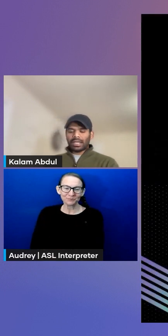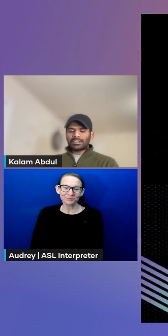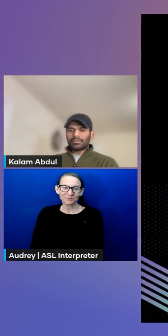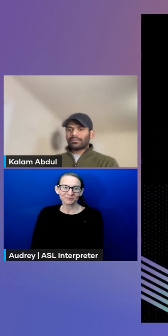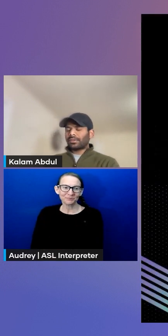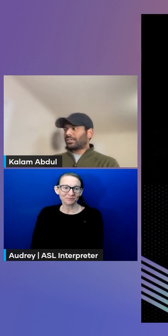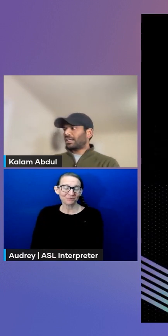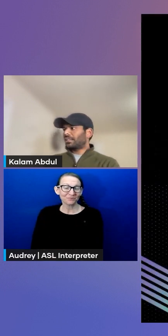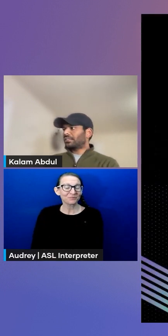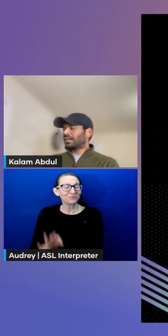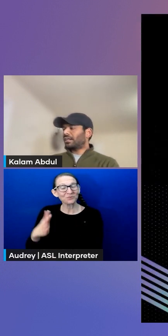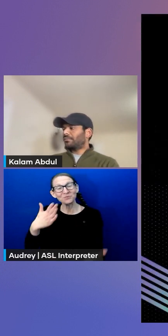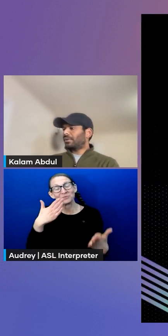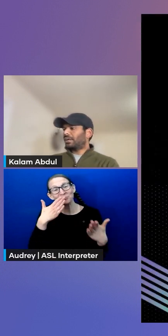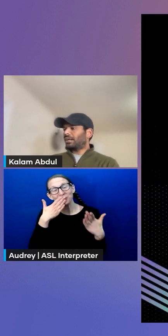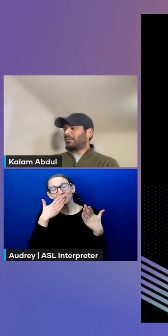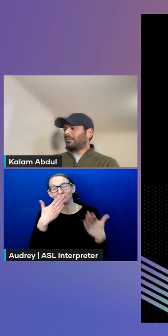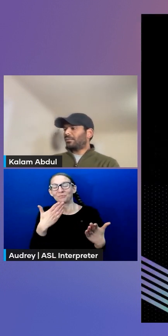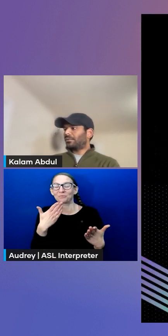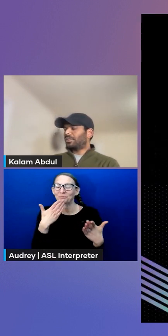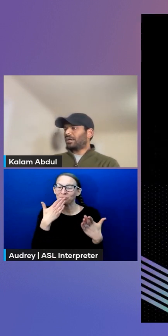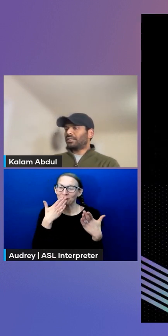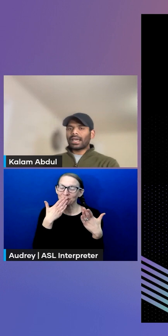And thanks for taking the time